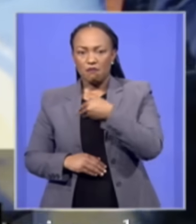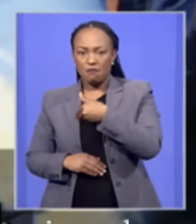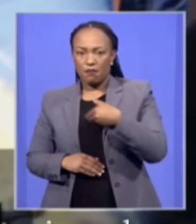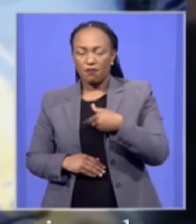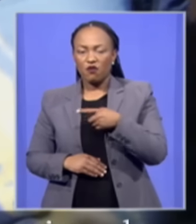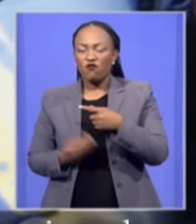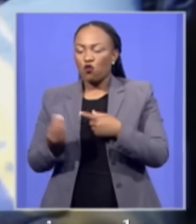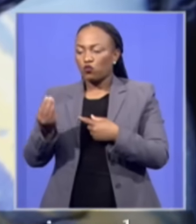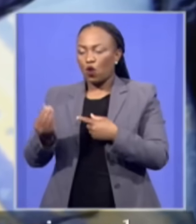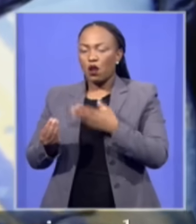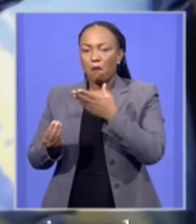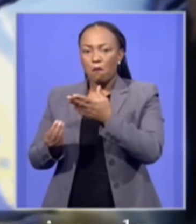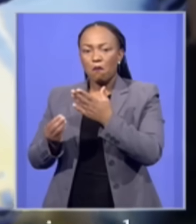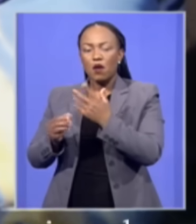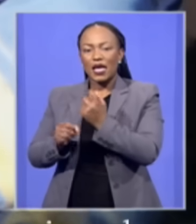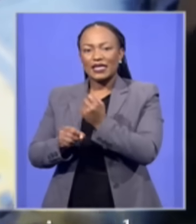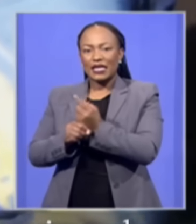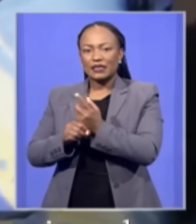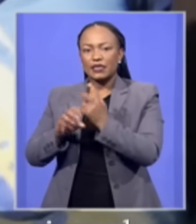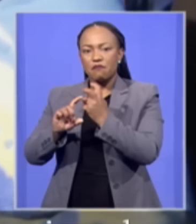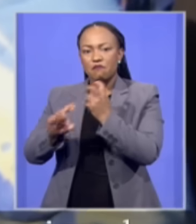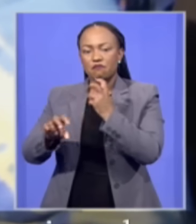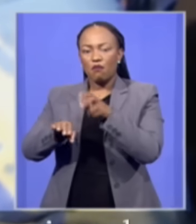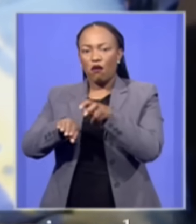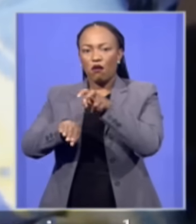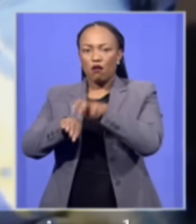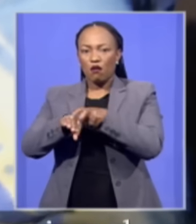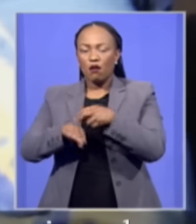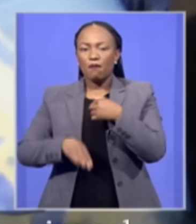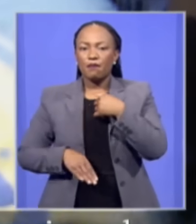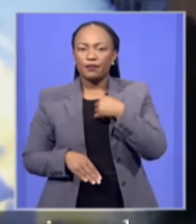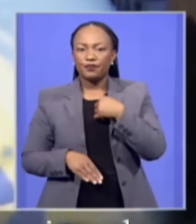ebhasini. Ndihlala kodwa ngapha eSlovo izantsi xa uya